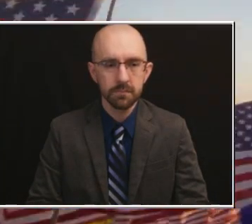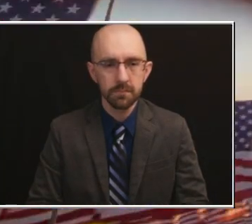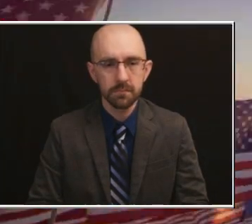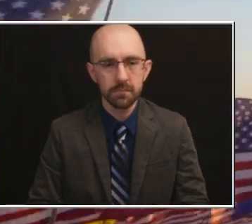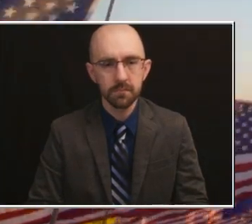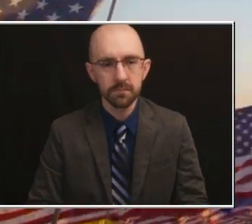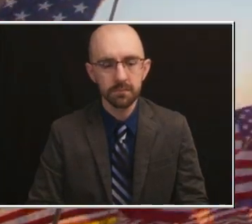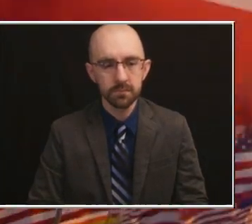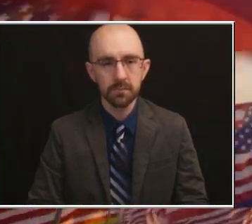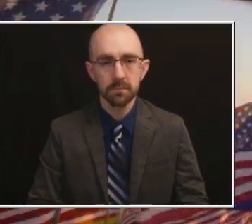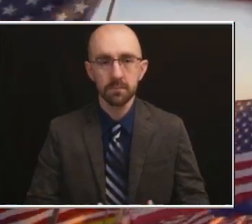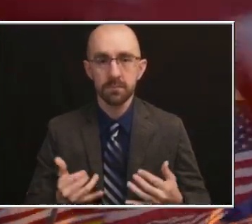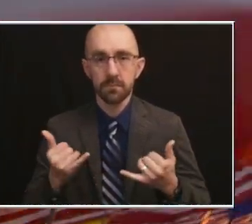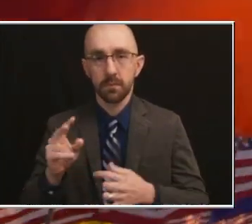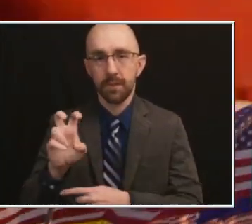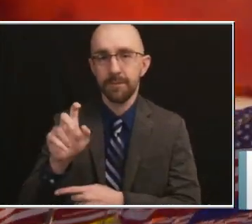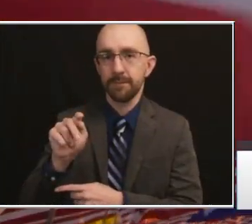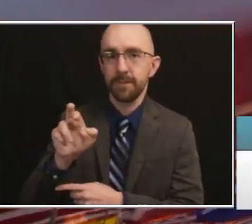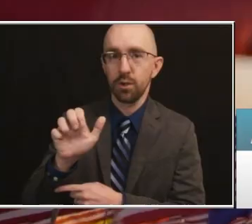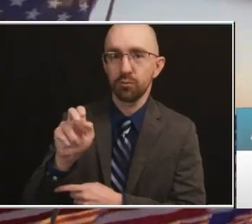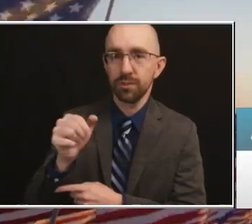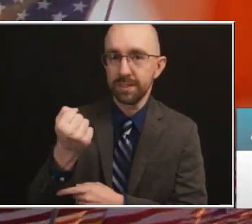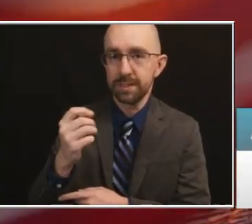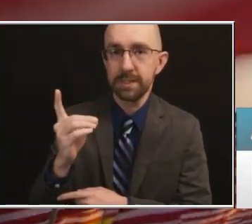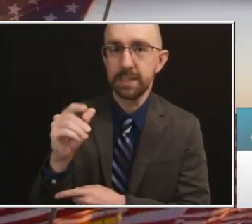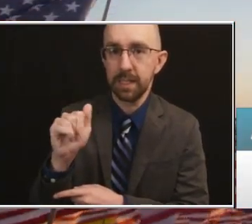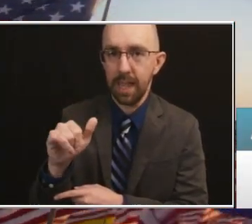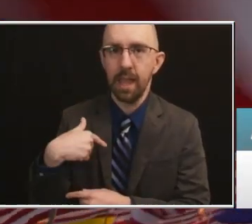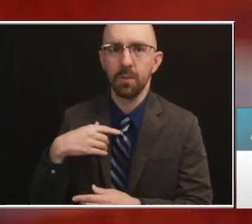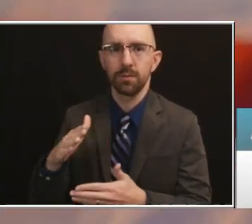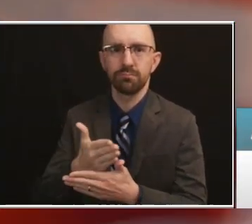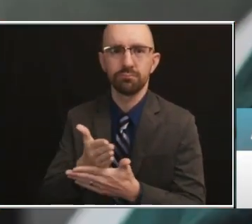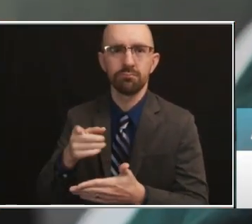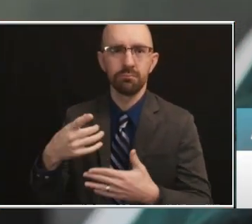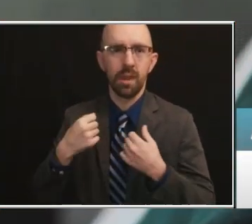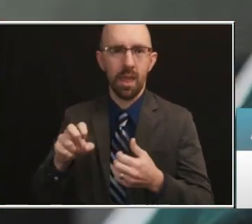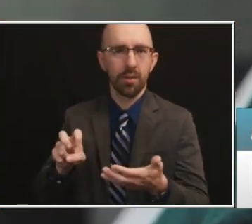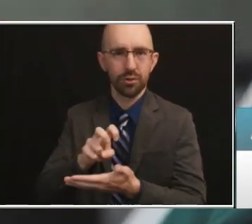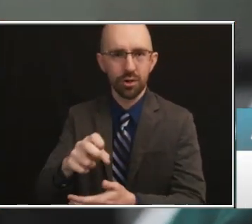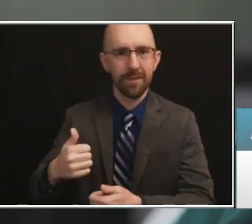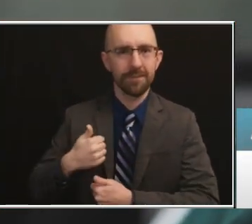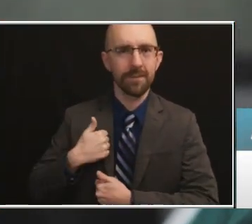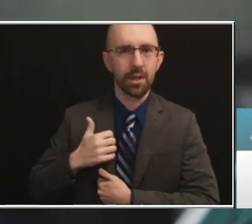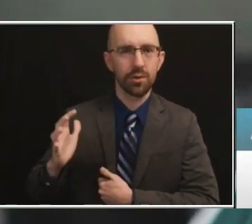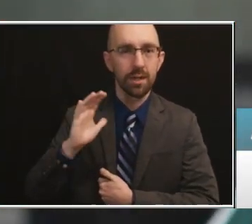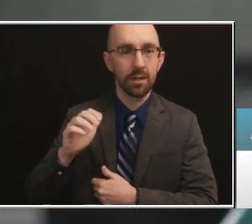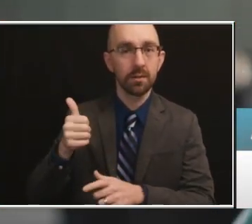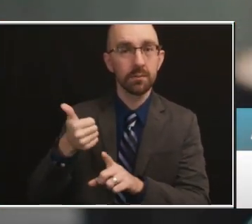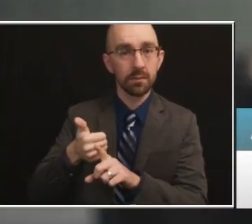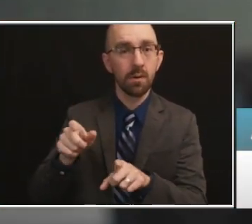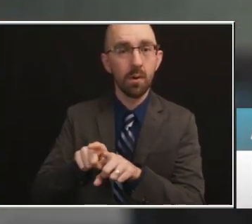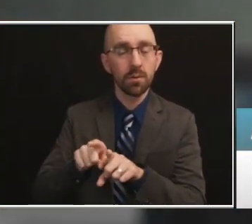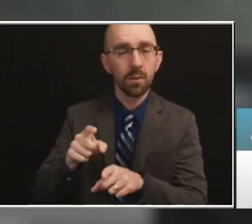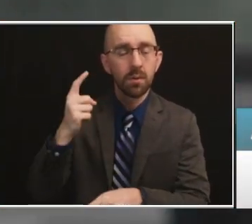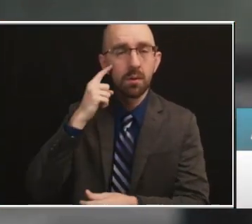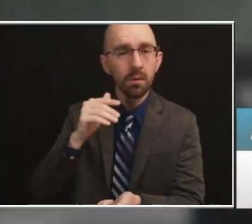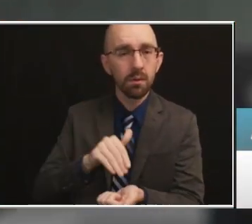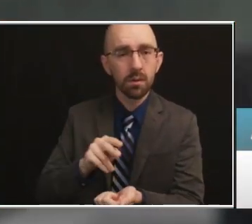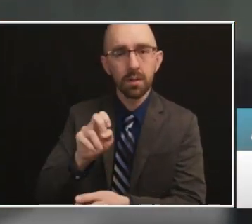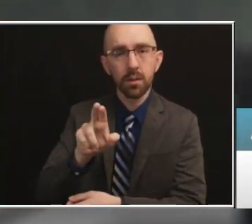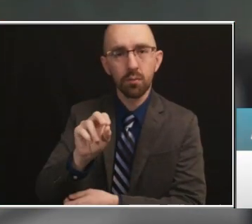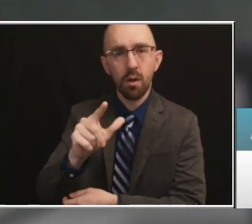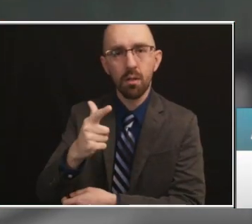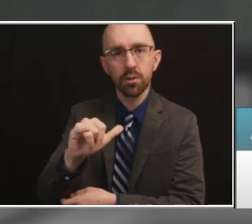On this Veterans Day, we share the health journey of a veteran who also happens to be a neurologist here at the University of Kansas Health